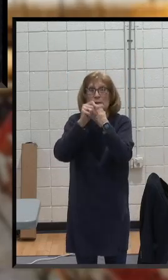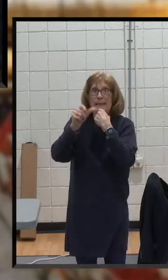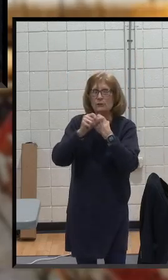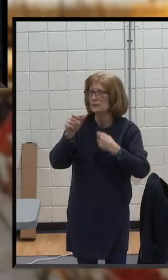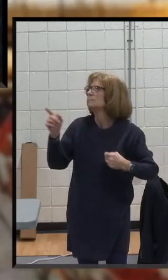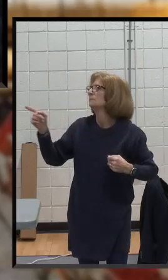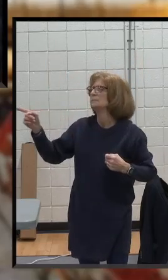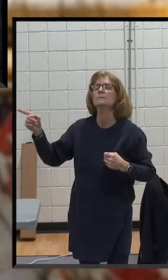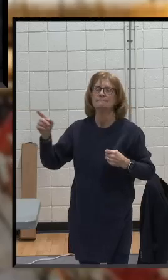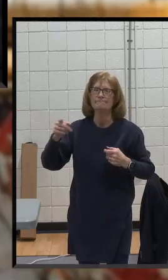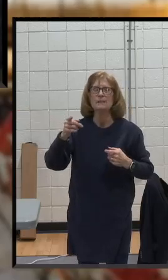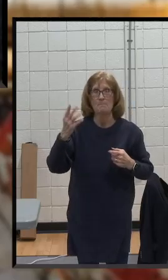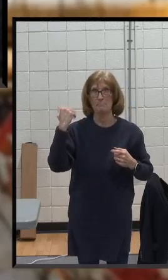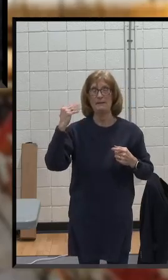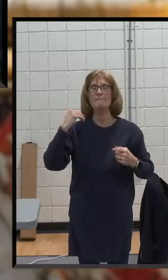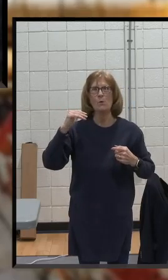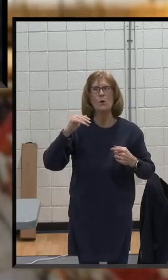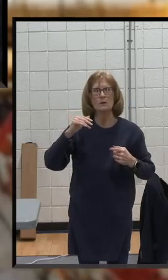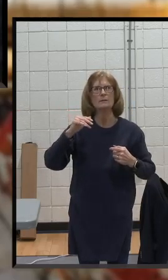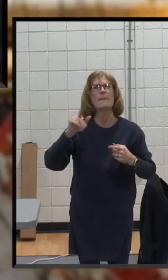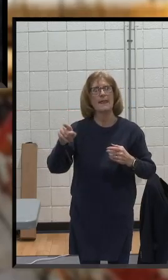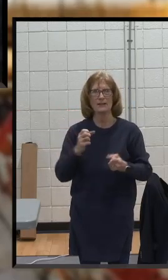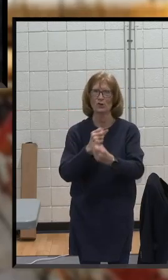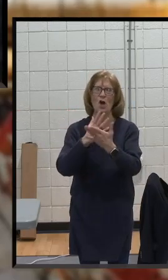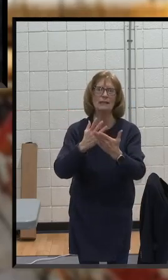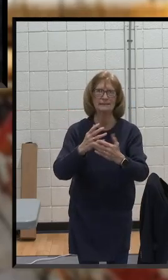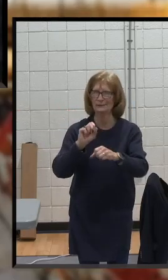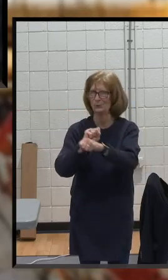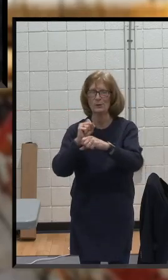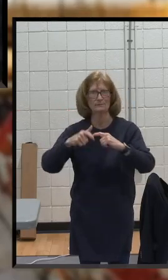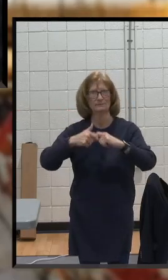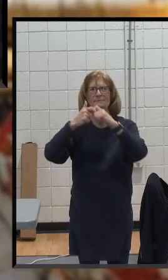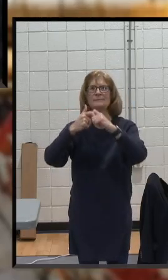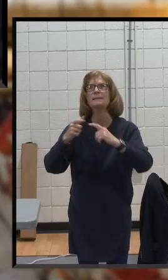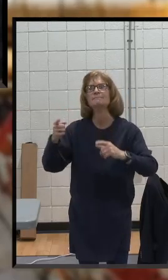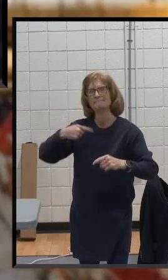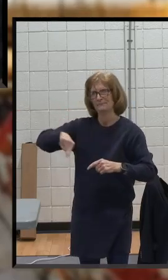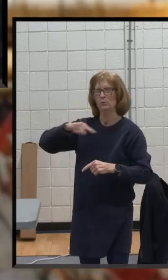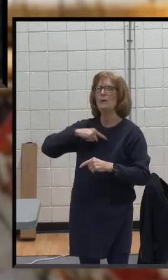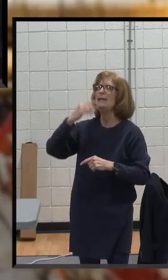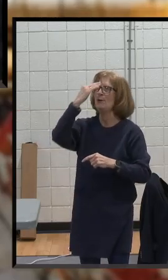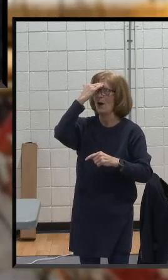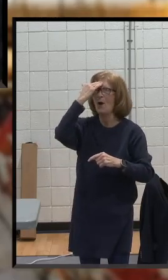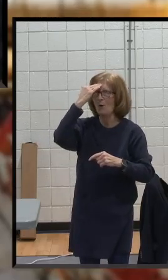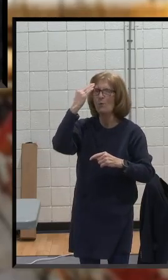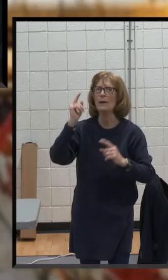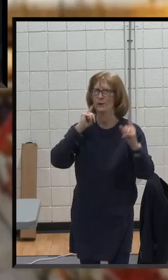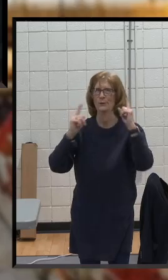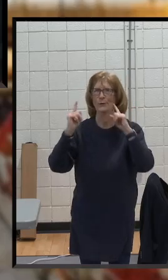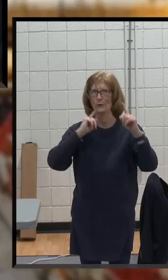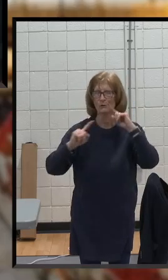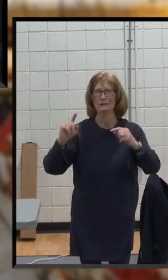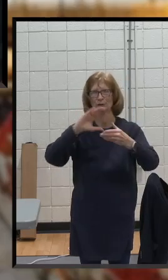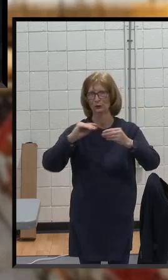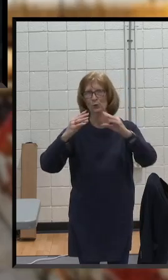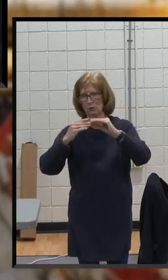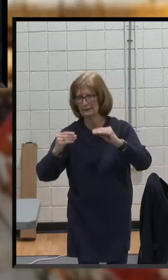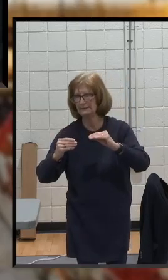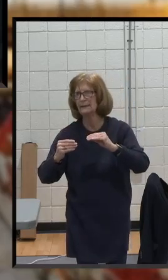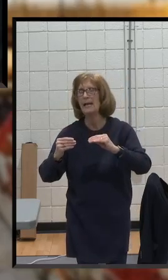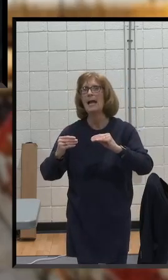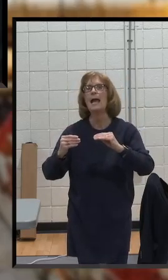has held up work in the past. Yeah, we were aware of that historically, and in planning, we were out there for the